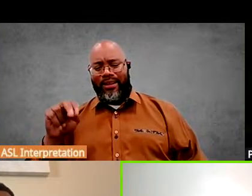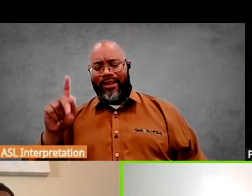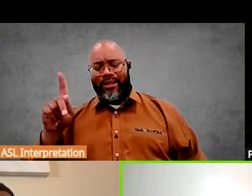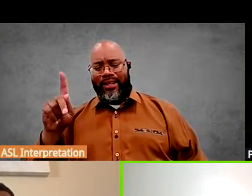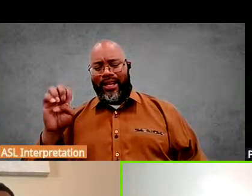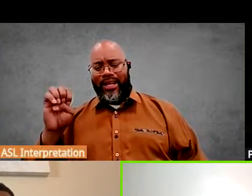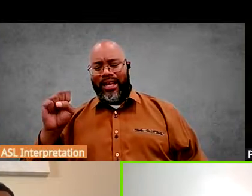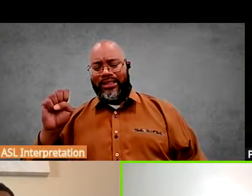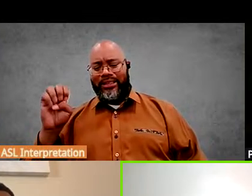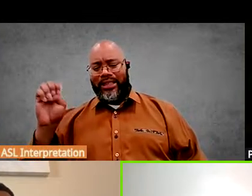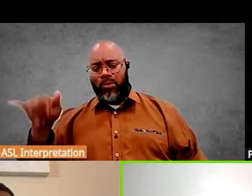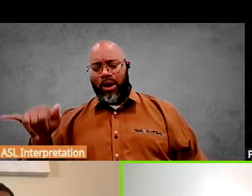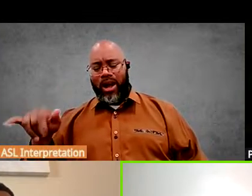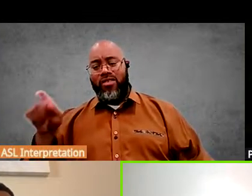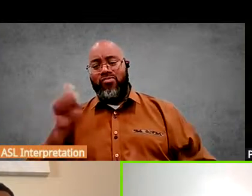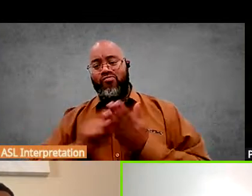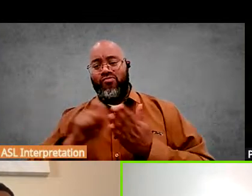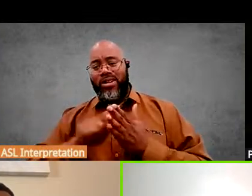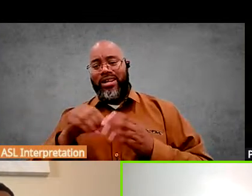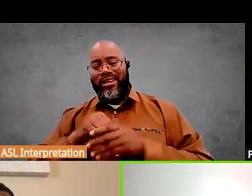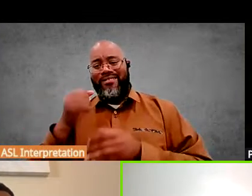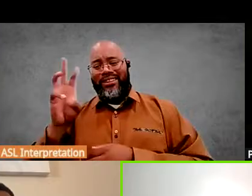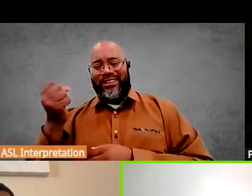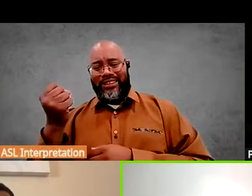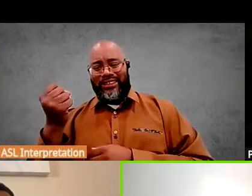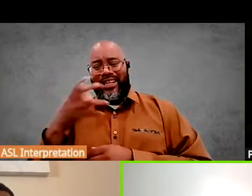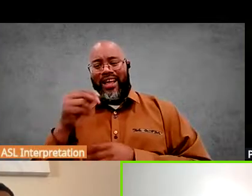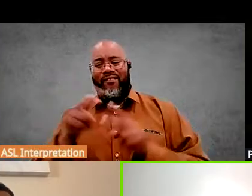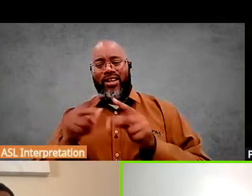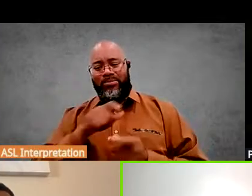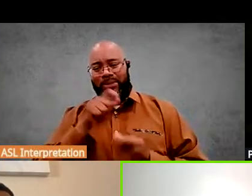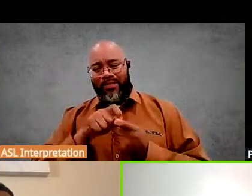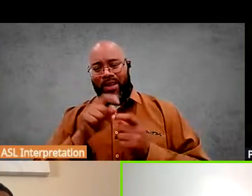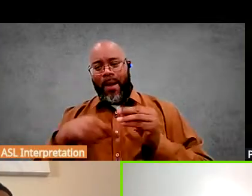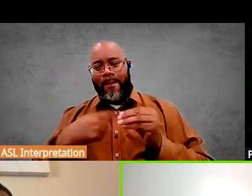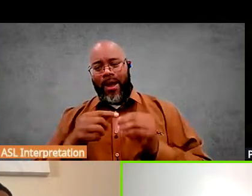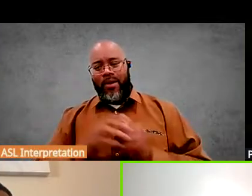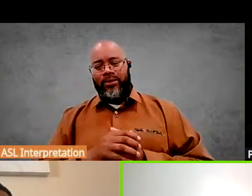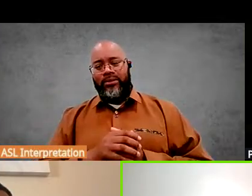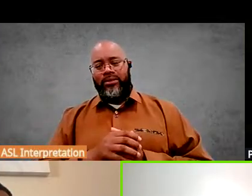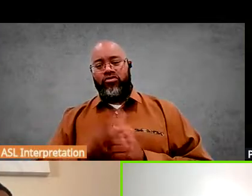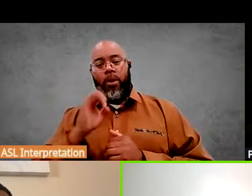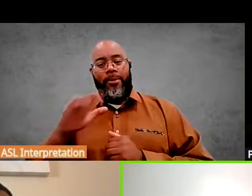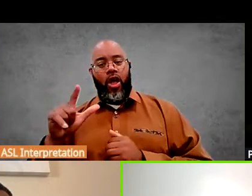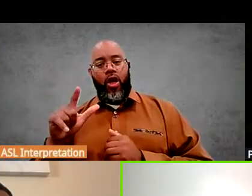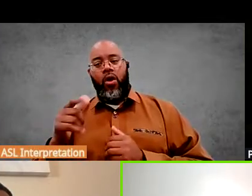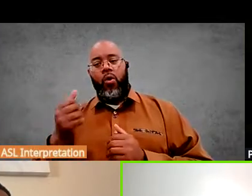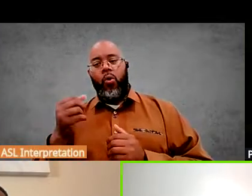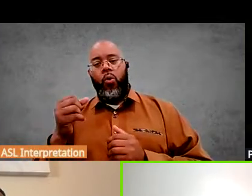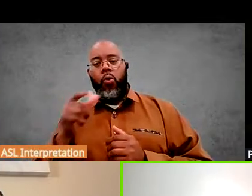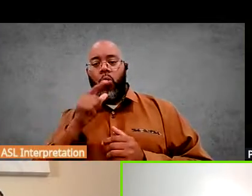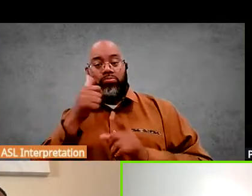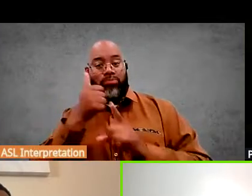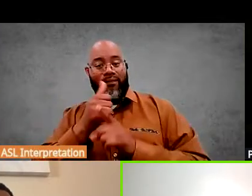Kesey. It was written in the 60s, and it's very specifically about a criminal who basically fakes